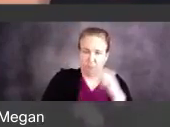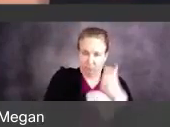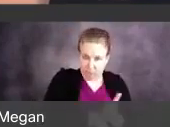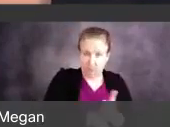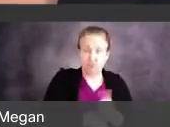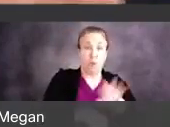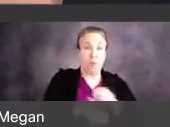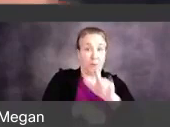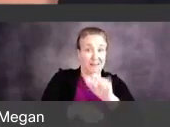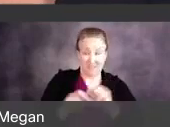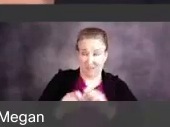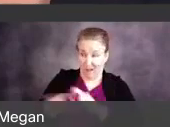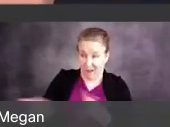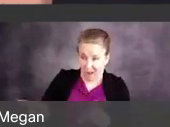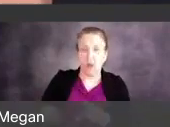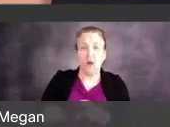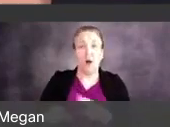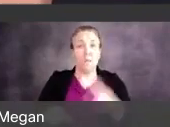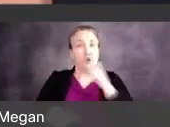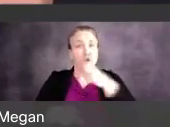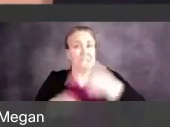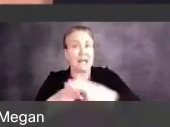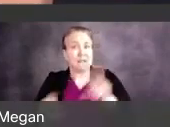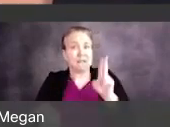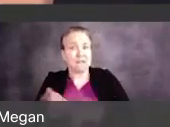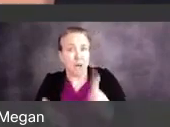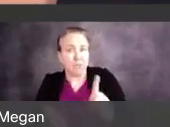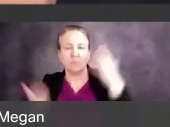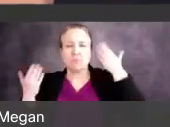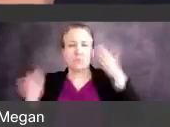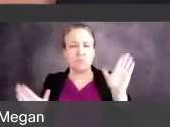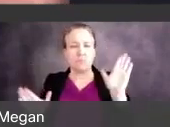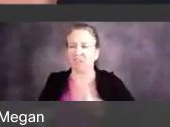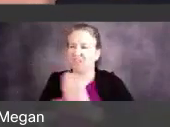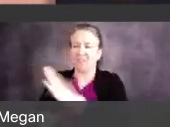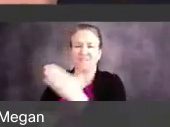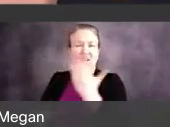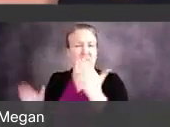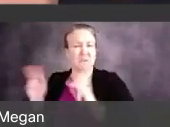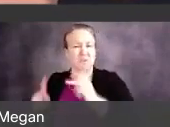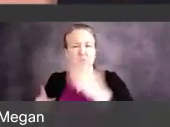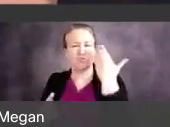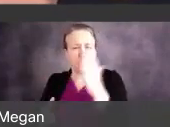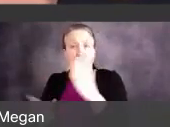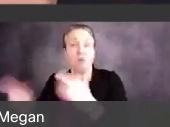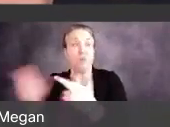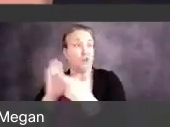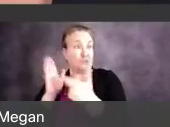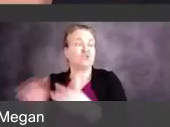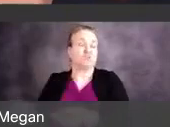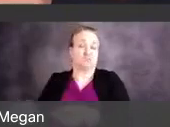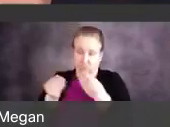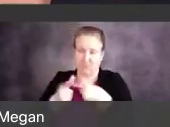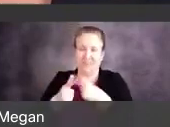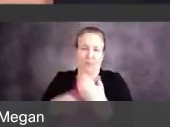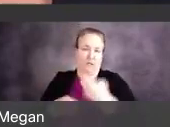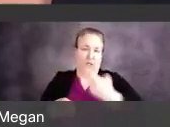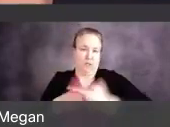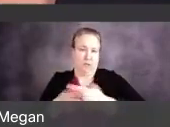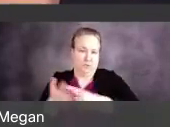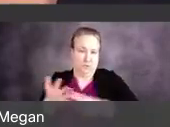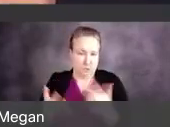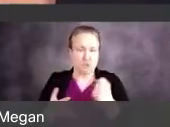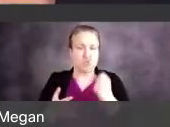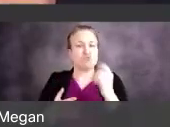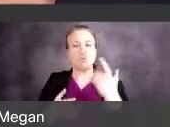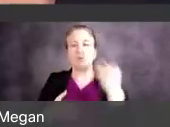appointment links. But we don't know the names of those 15 people until they actually register for a vaccination. And so